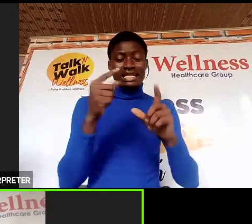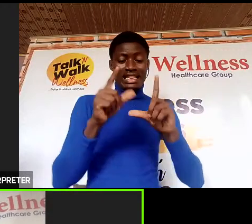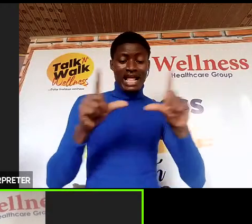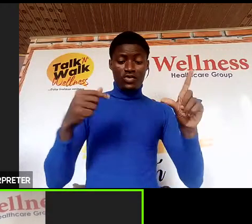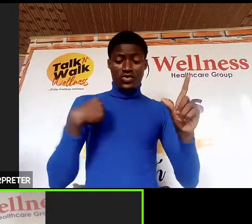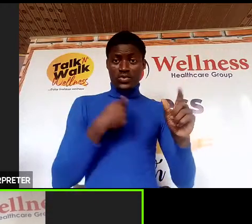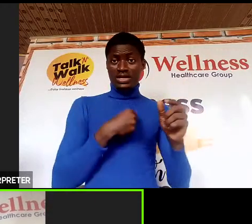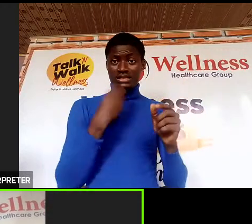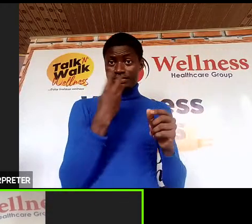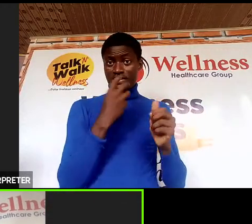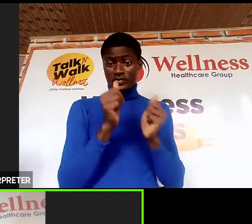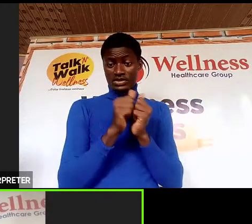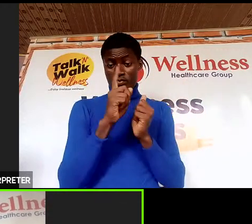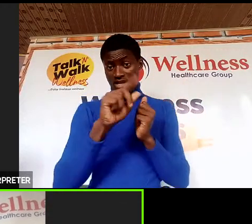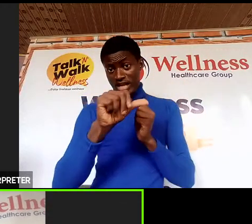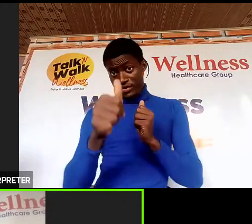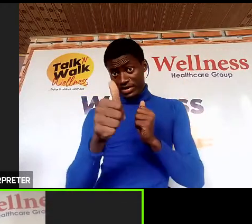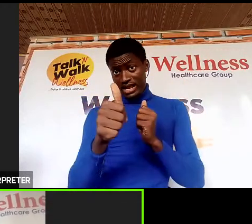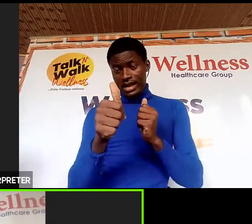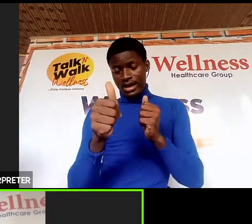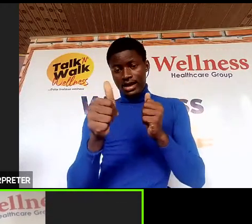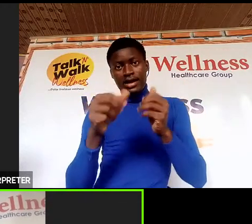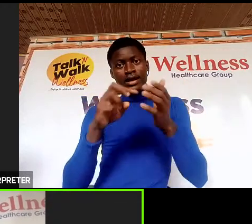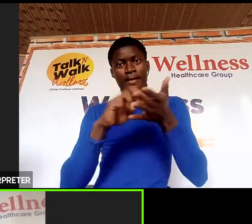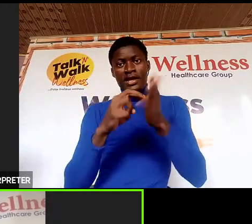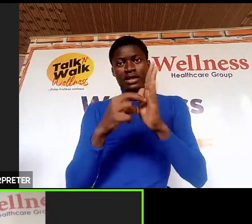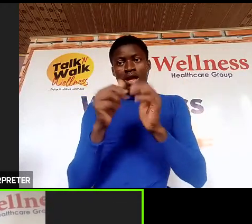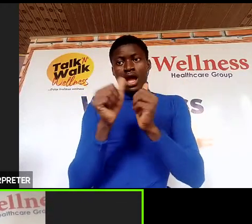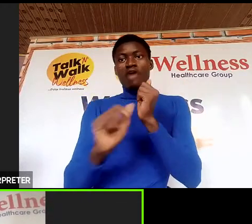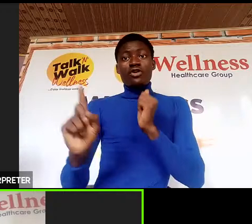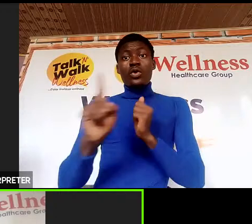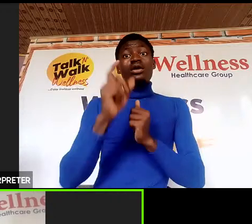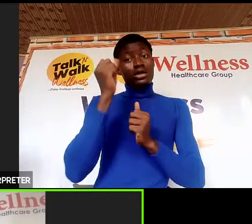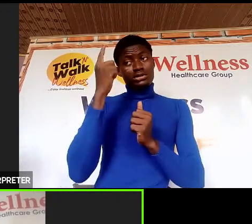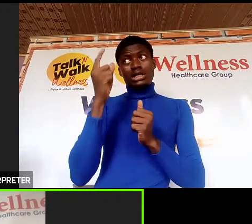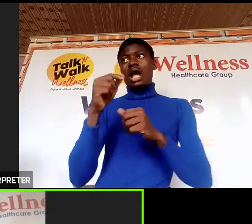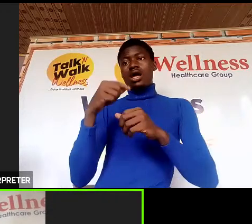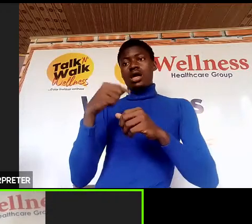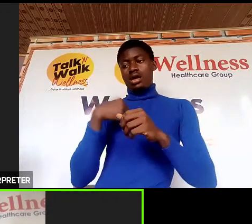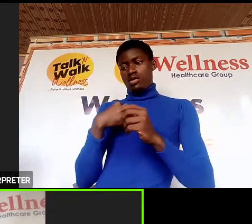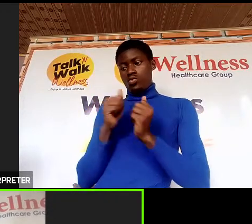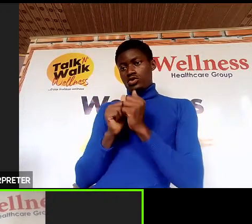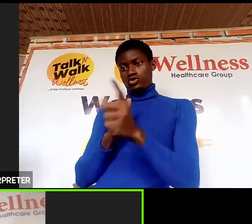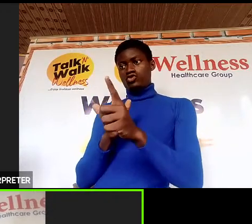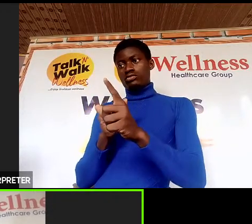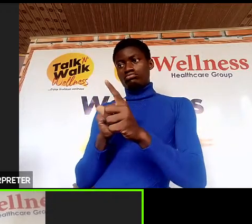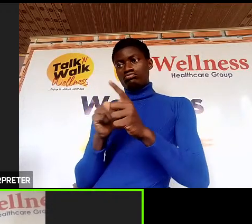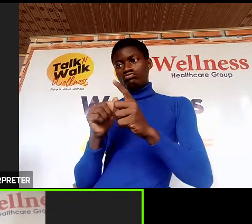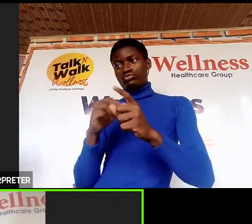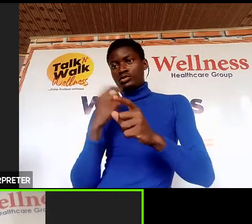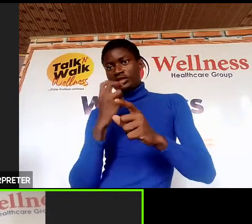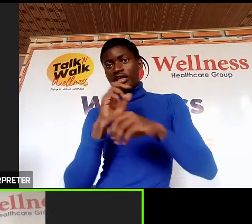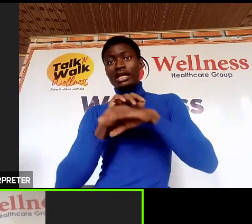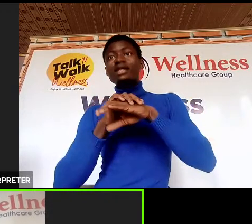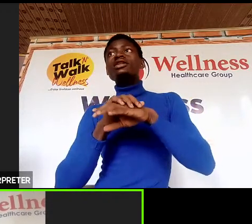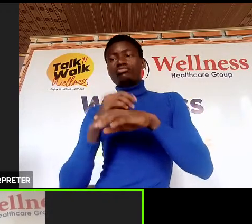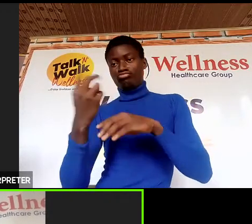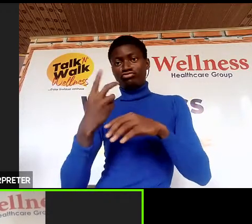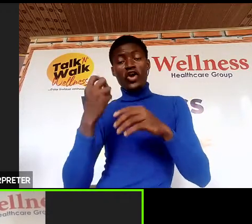that maybe everybody understands as well when we have to exchange value. So that is why money is important.